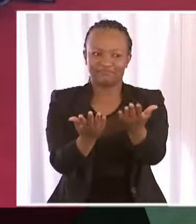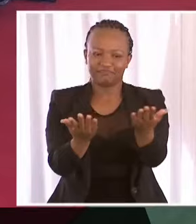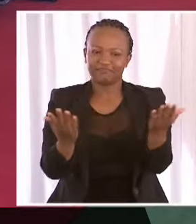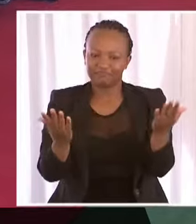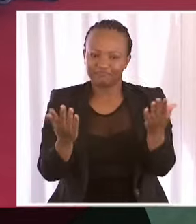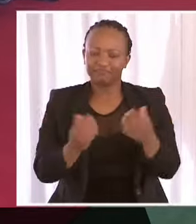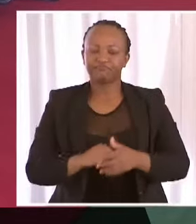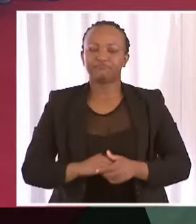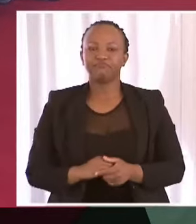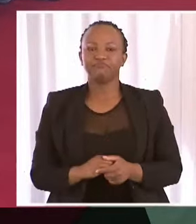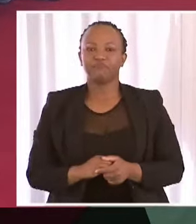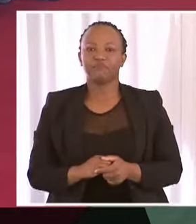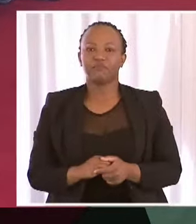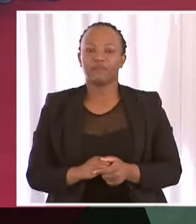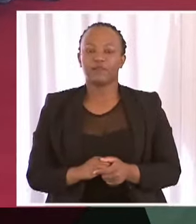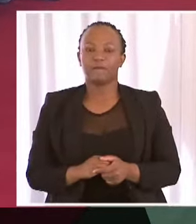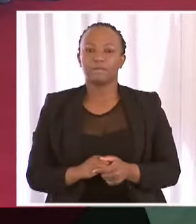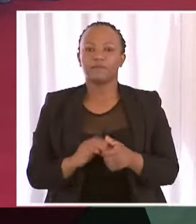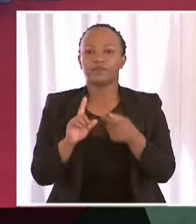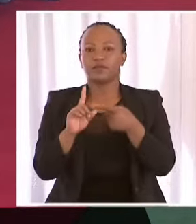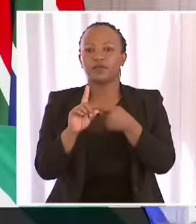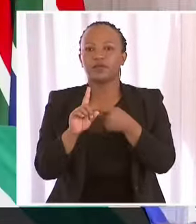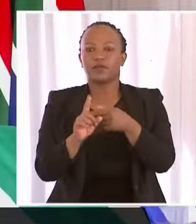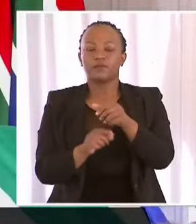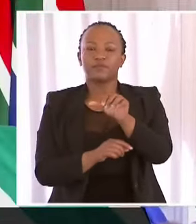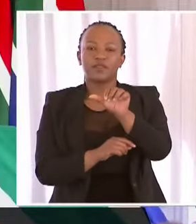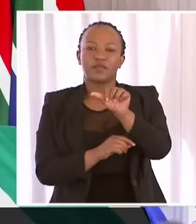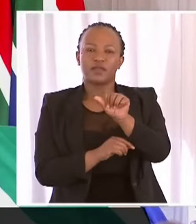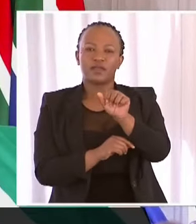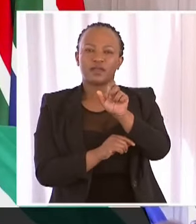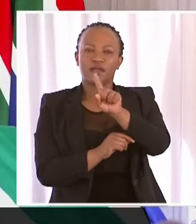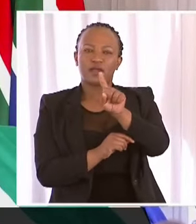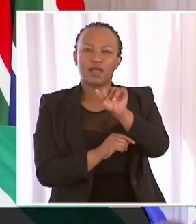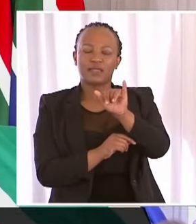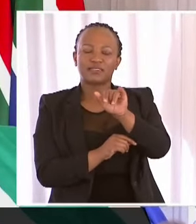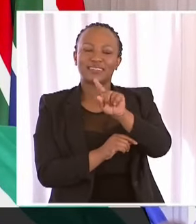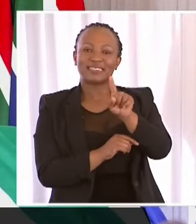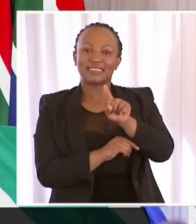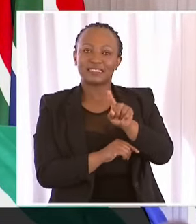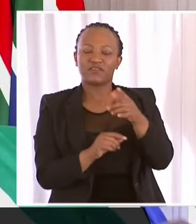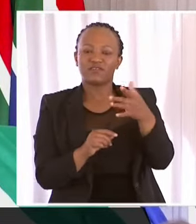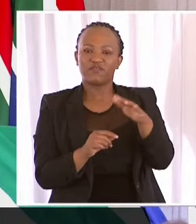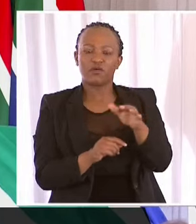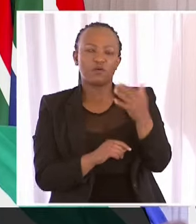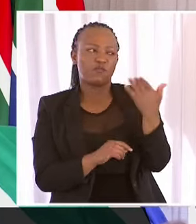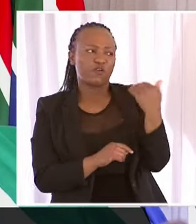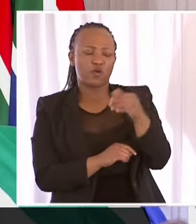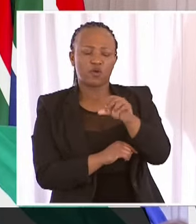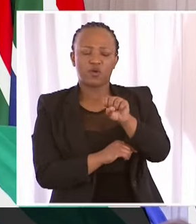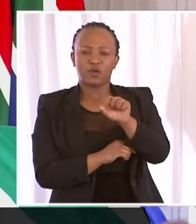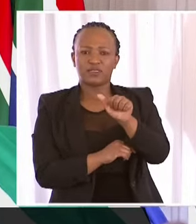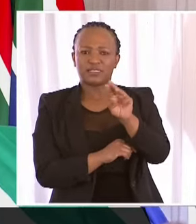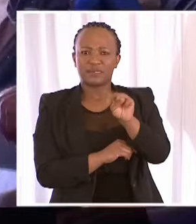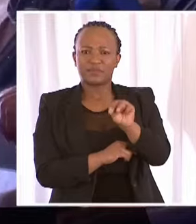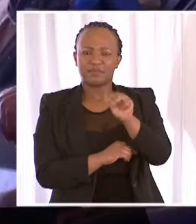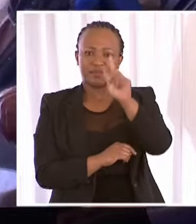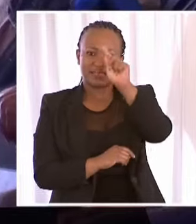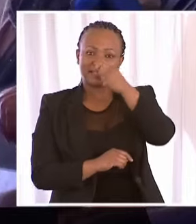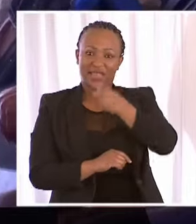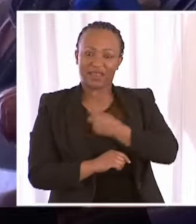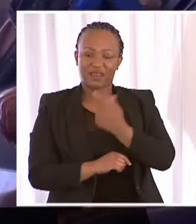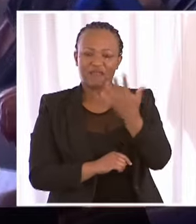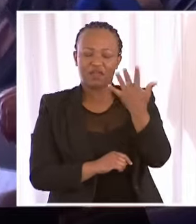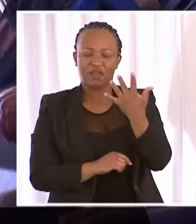Aziz Pahad and Comrade Sam, sorry, the fine son, chip off the